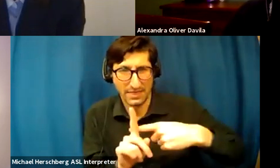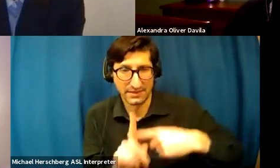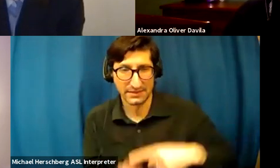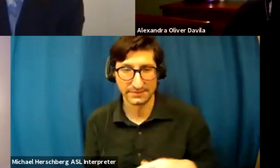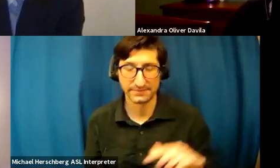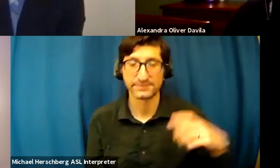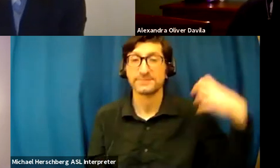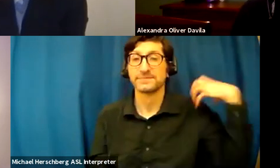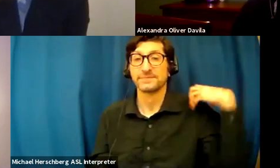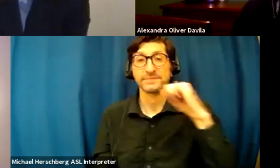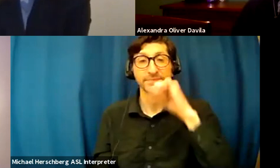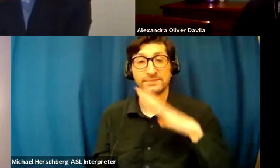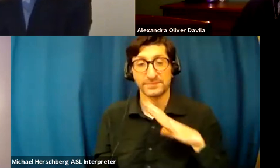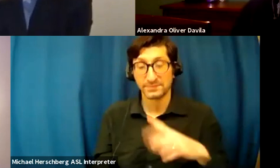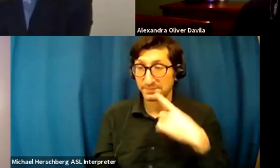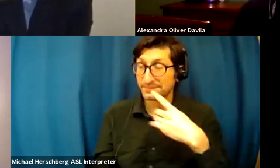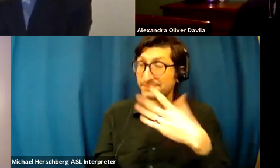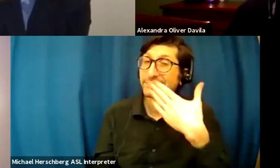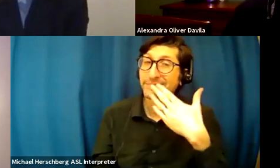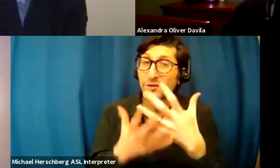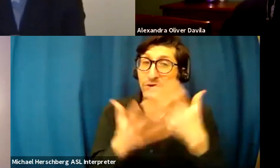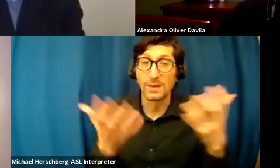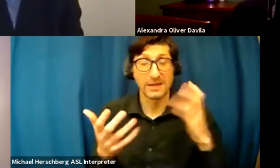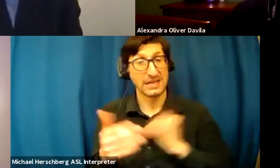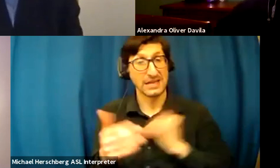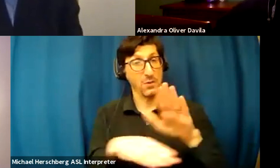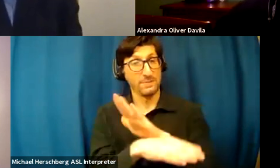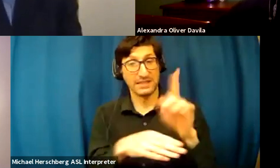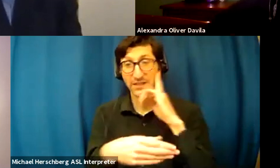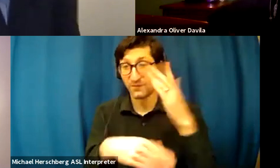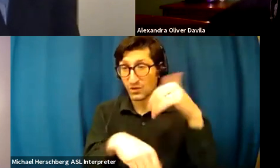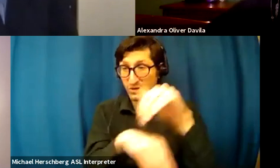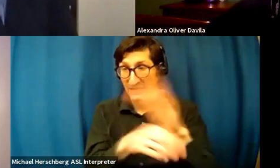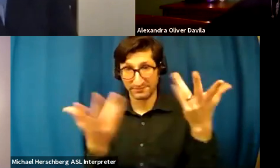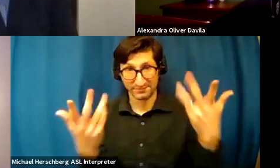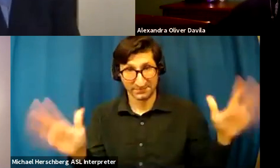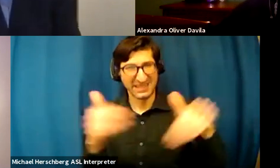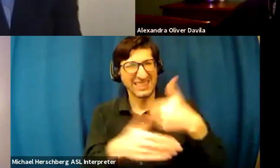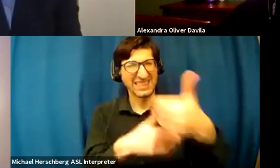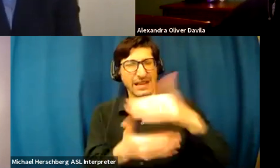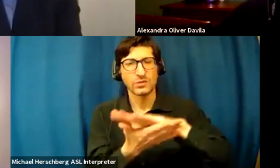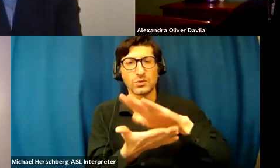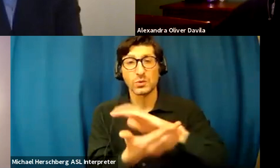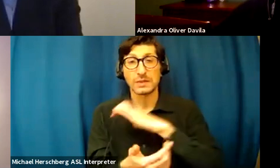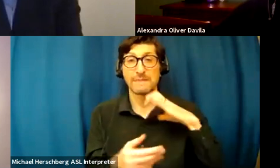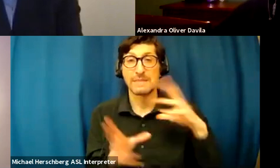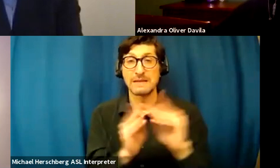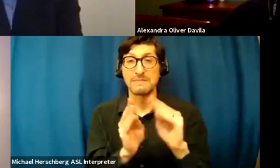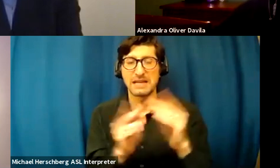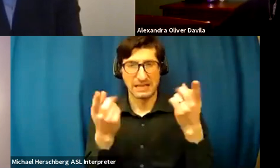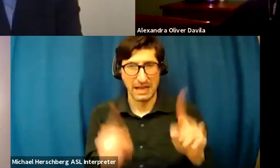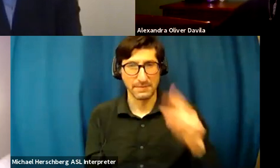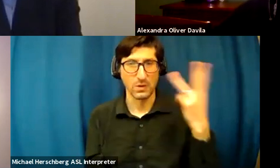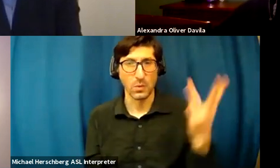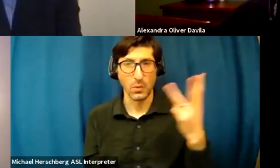Excellent, thank you so much. So this concludes our business for this evening. The next school committee meeting will take place on